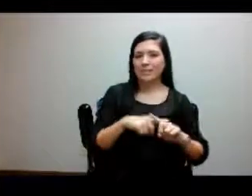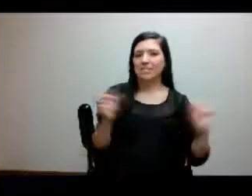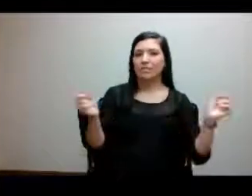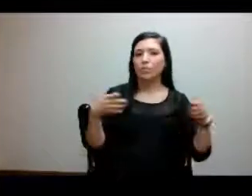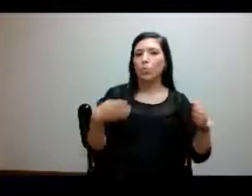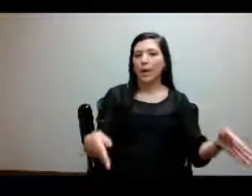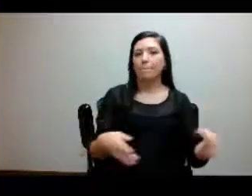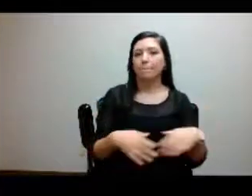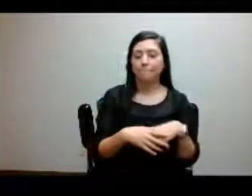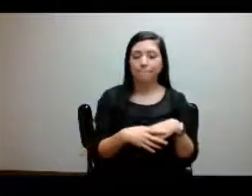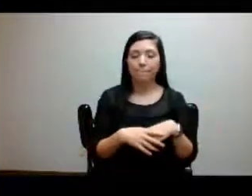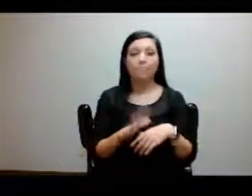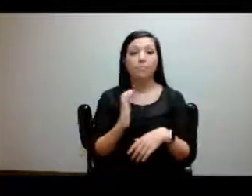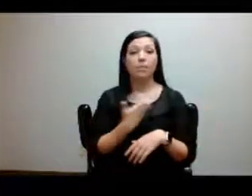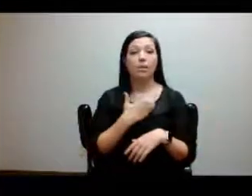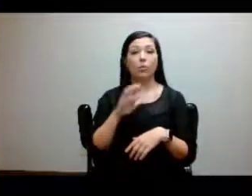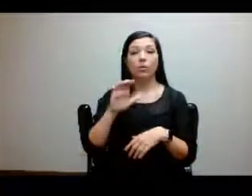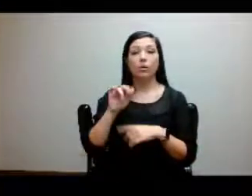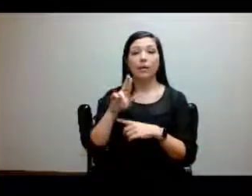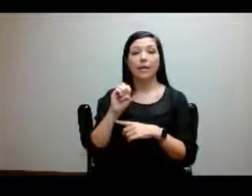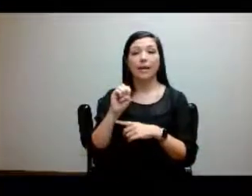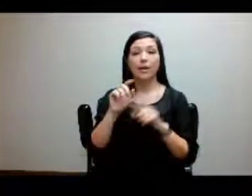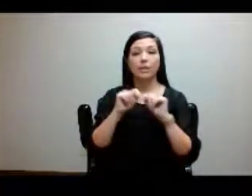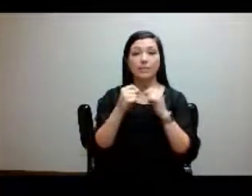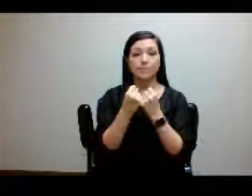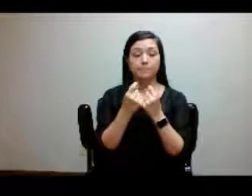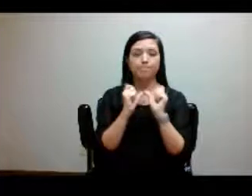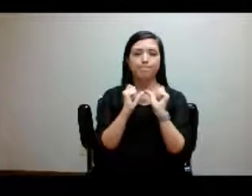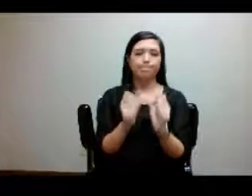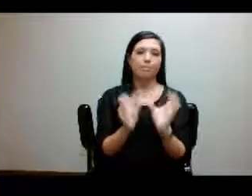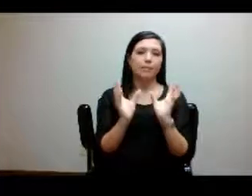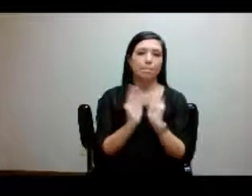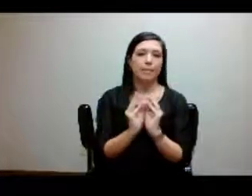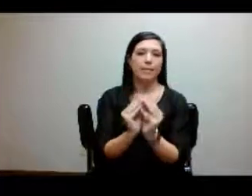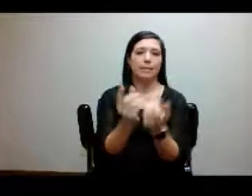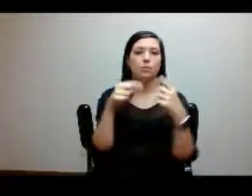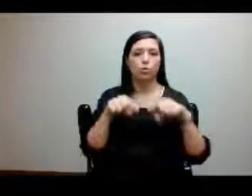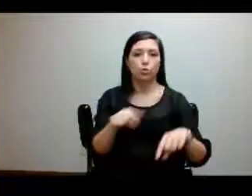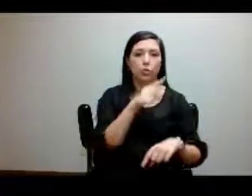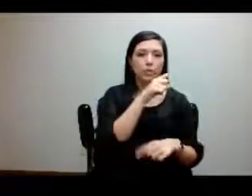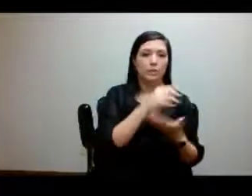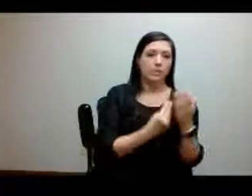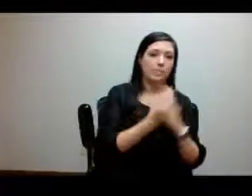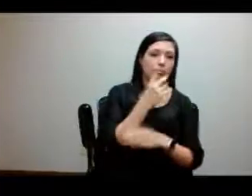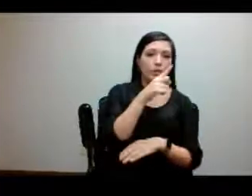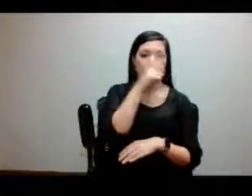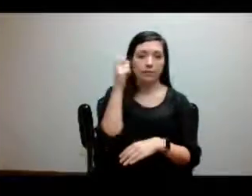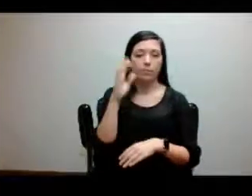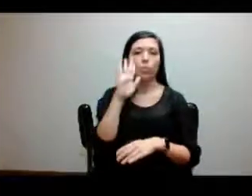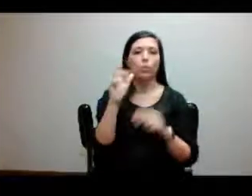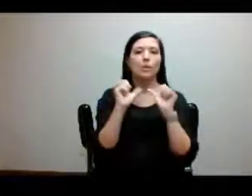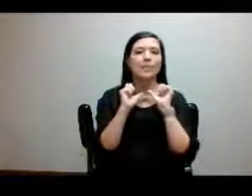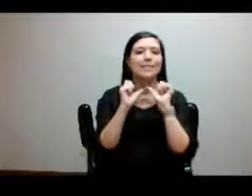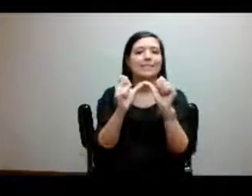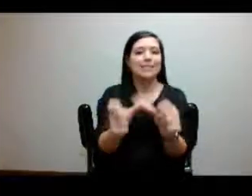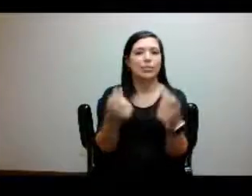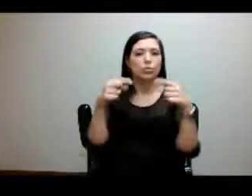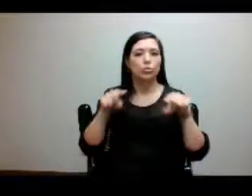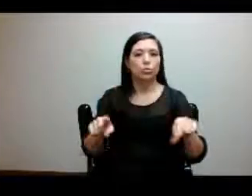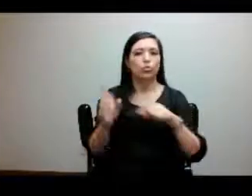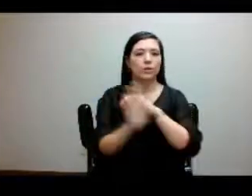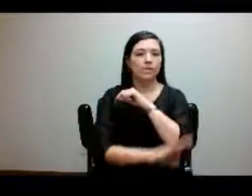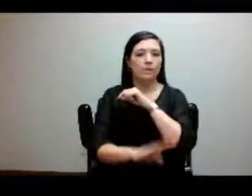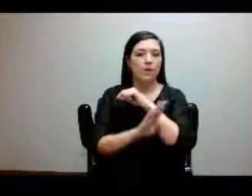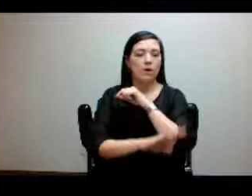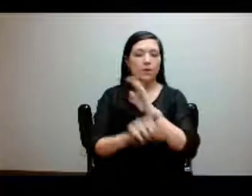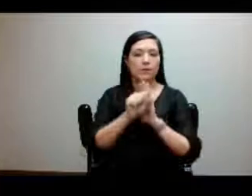modality. Our care team has continued to meet throughout the spring and summer virtually and will continue to do so throughout the fall semester